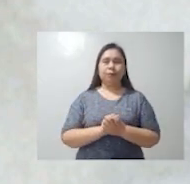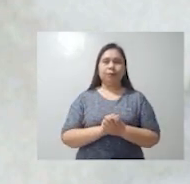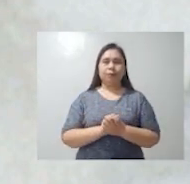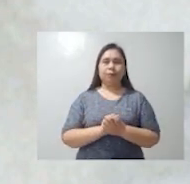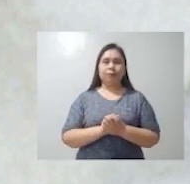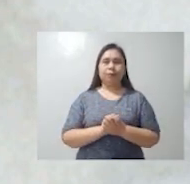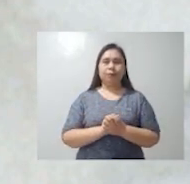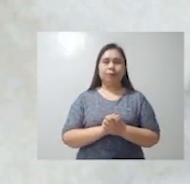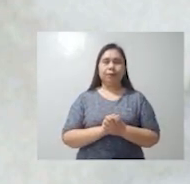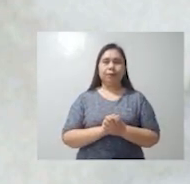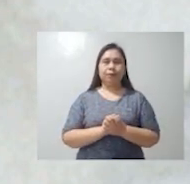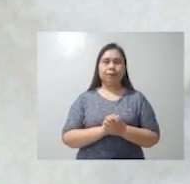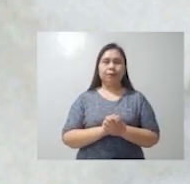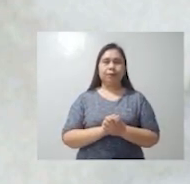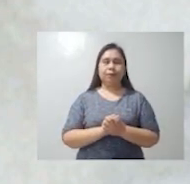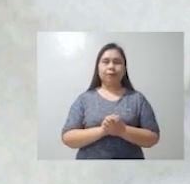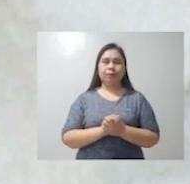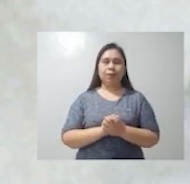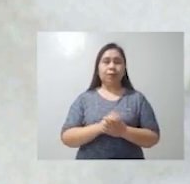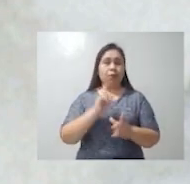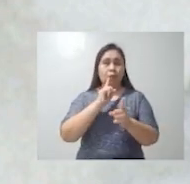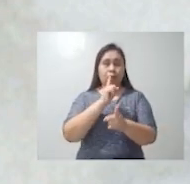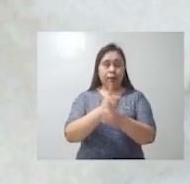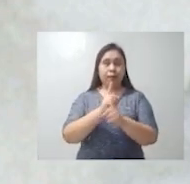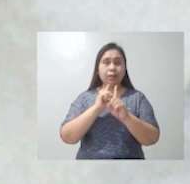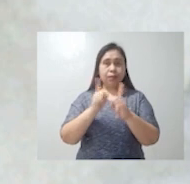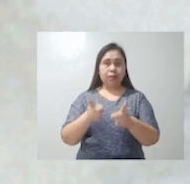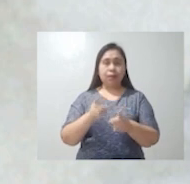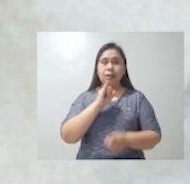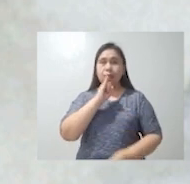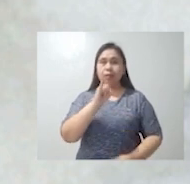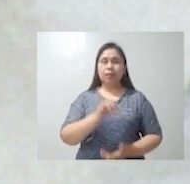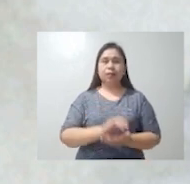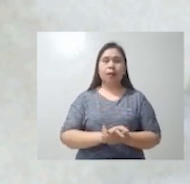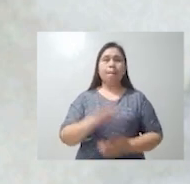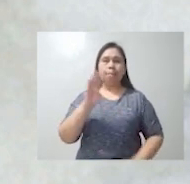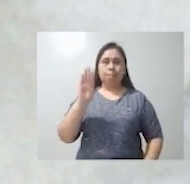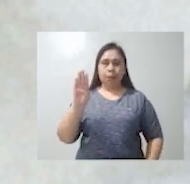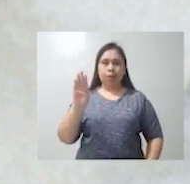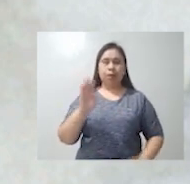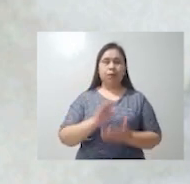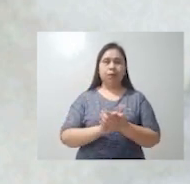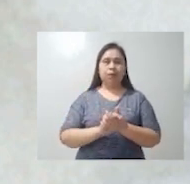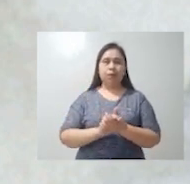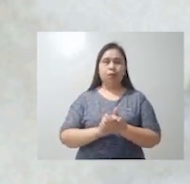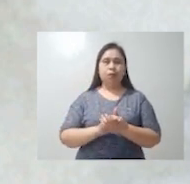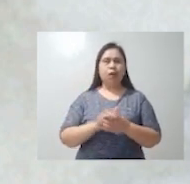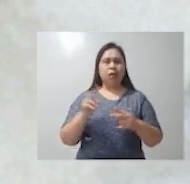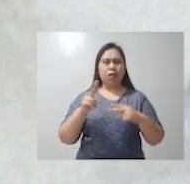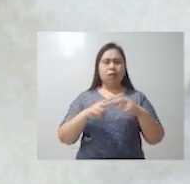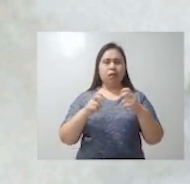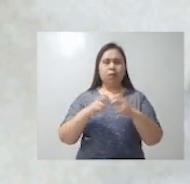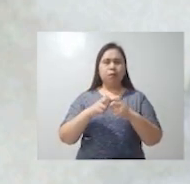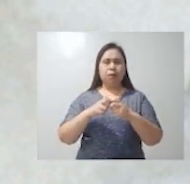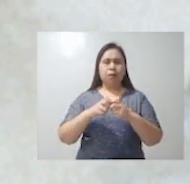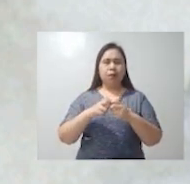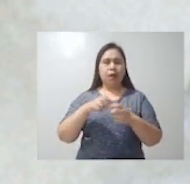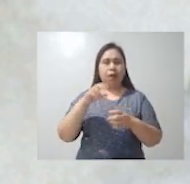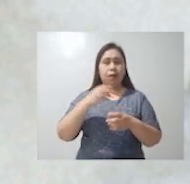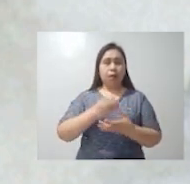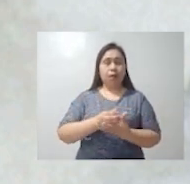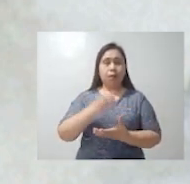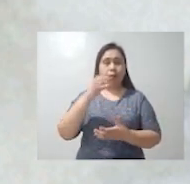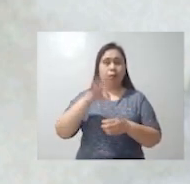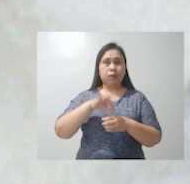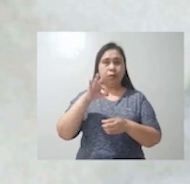The correct answer is B. Although the cup of tea is hotter than the water